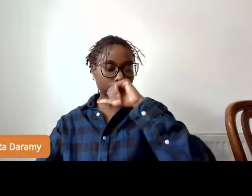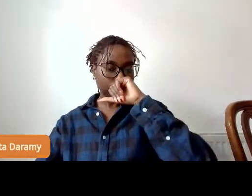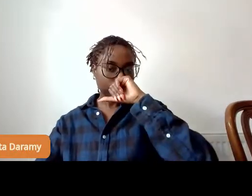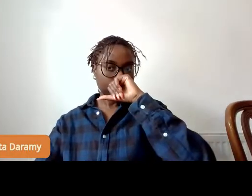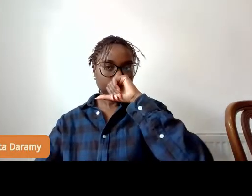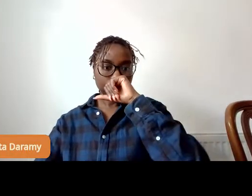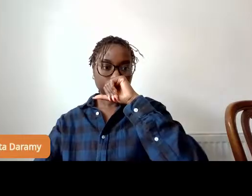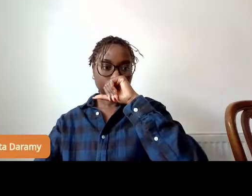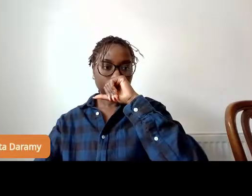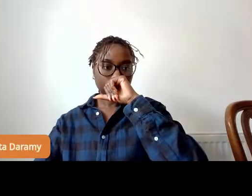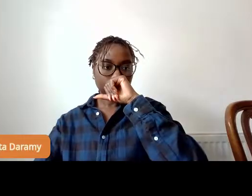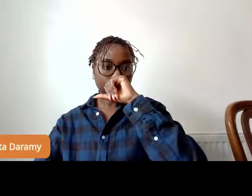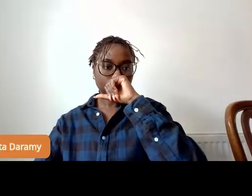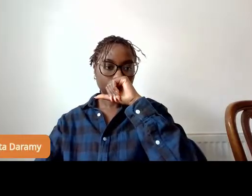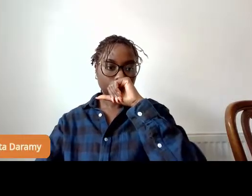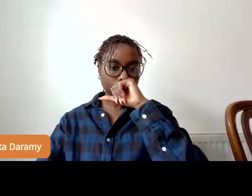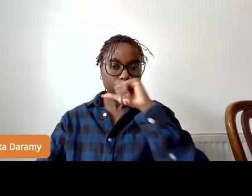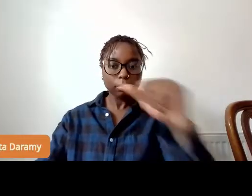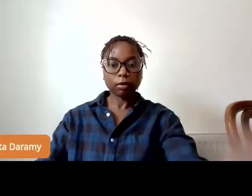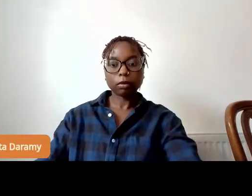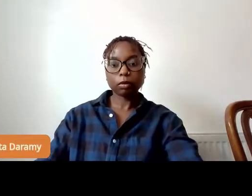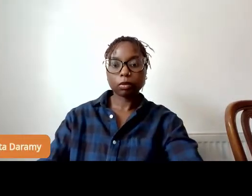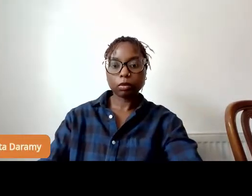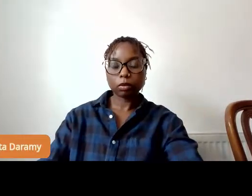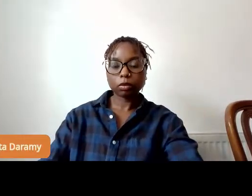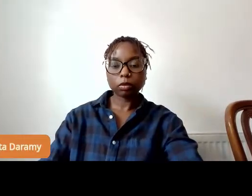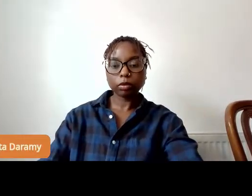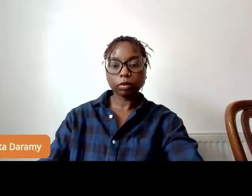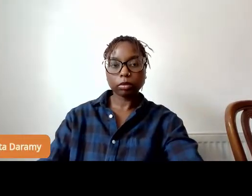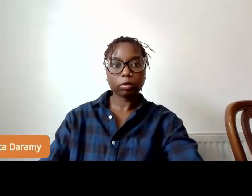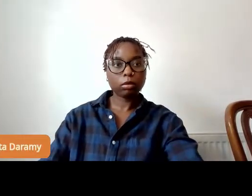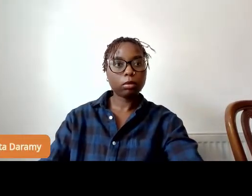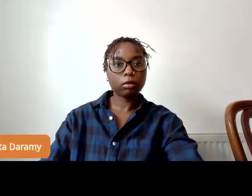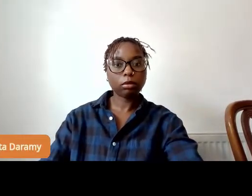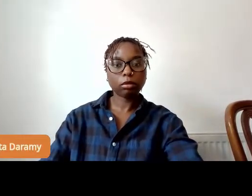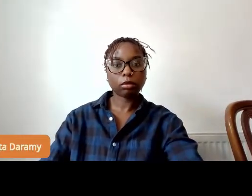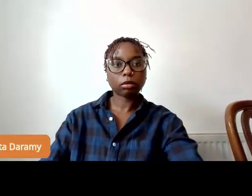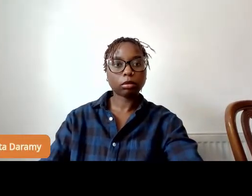no, I think we'll be good. Um,